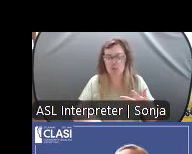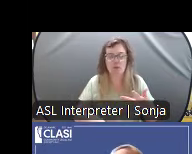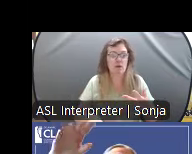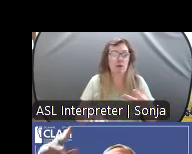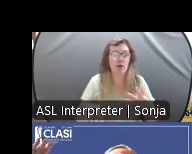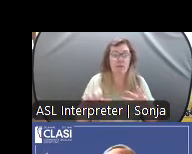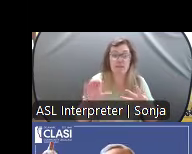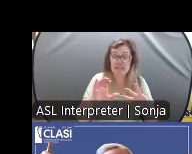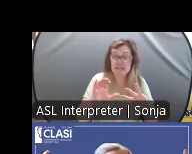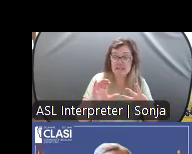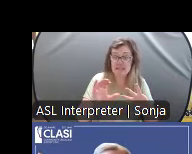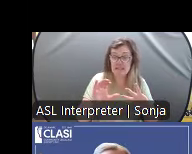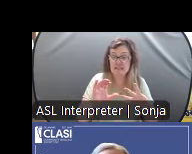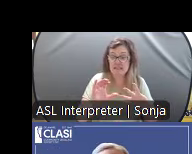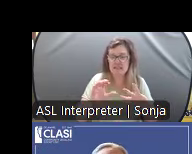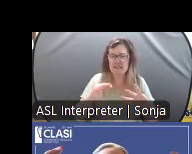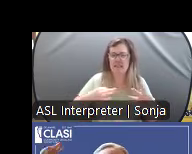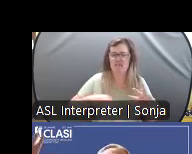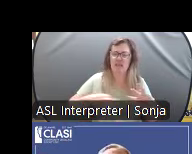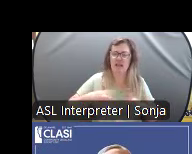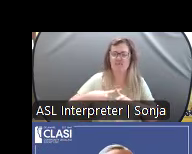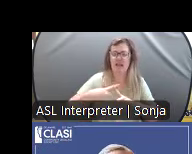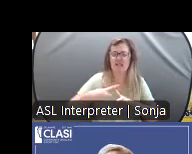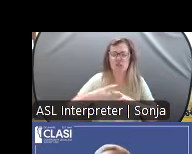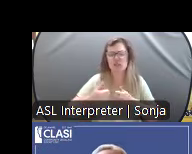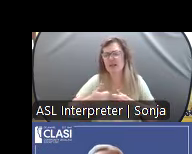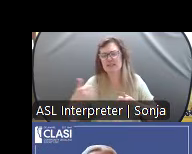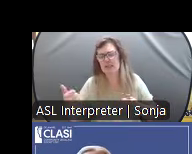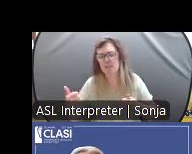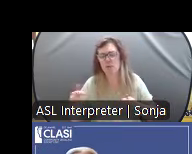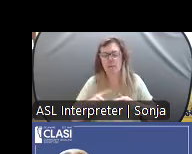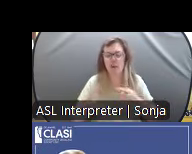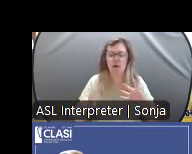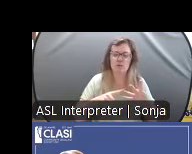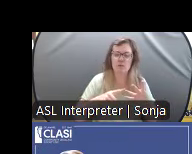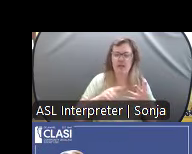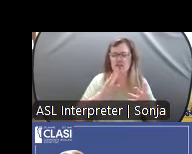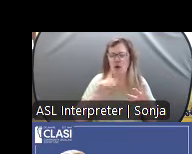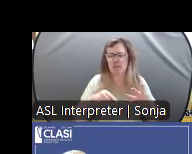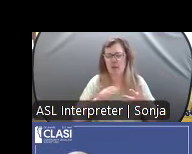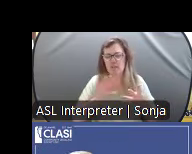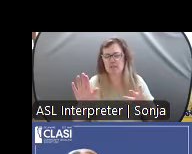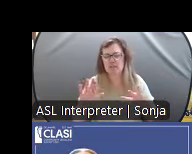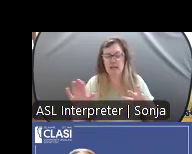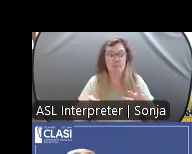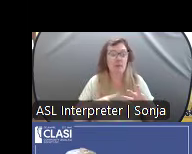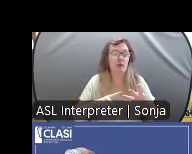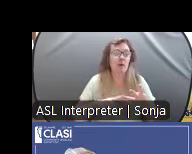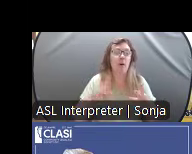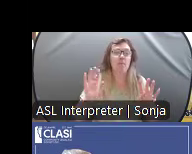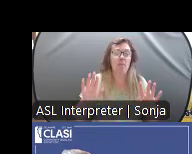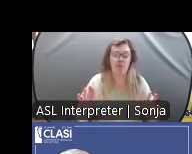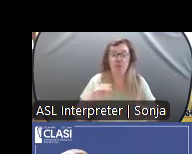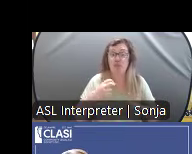Advantage. It's not really a separate part of Medicare. It's a different way of getting it, and we're not going to talk about it today. The problem